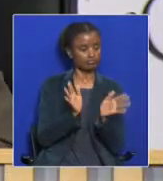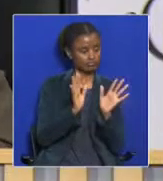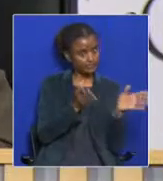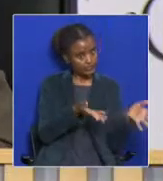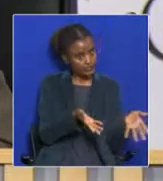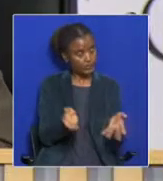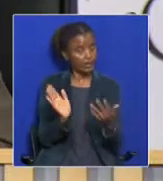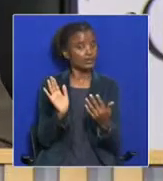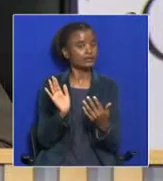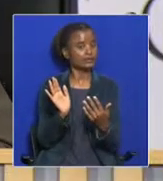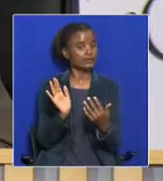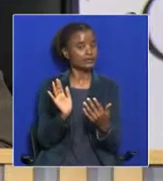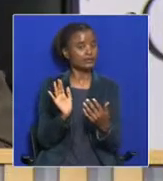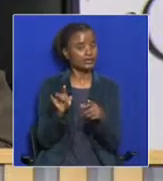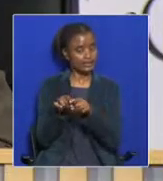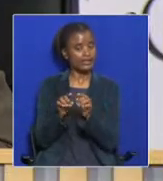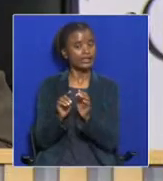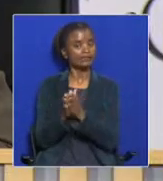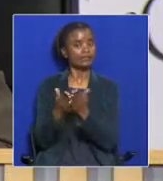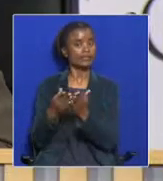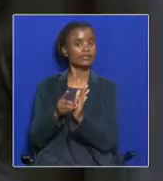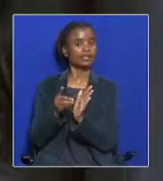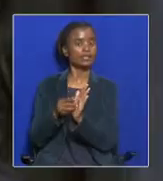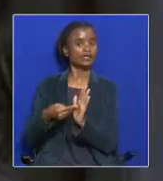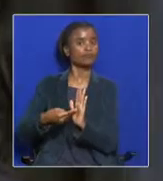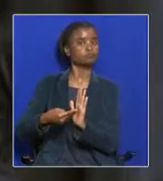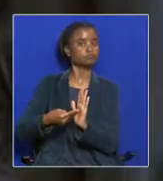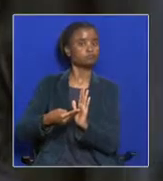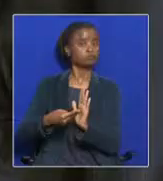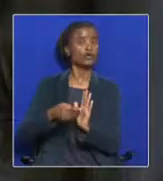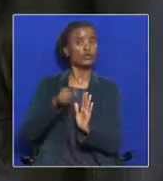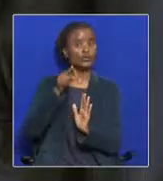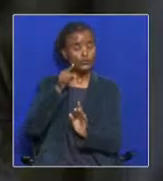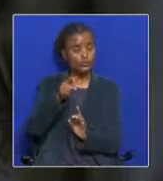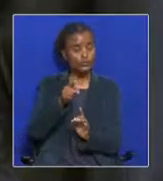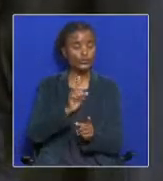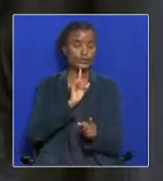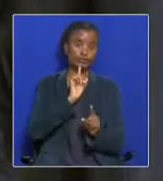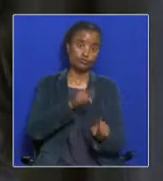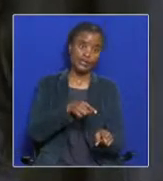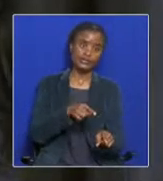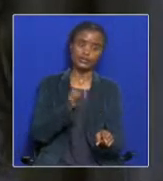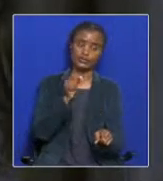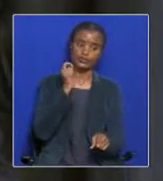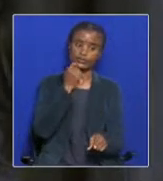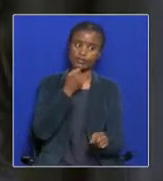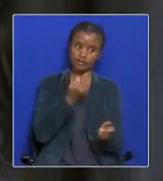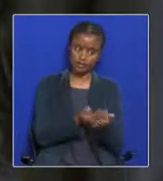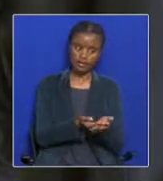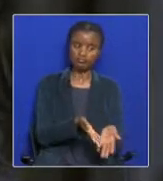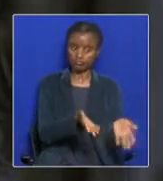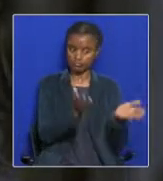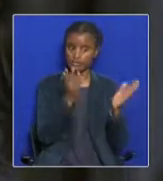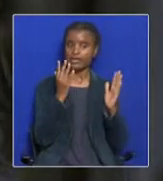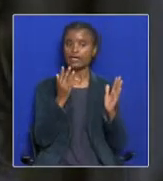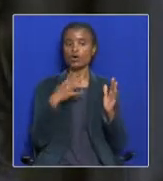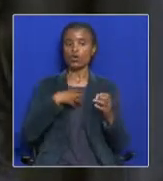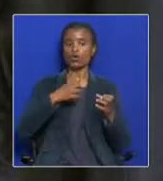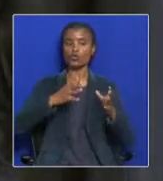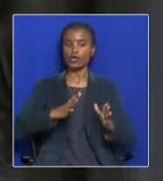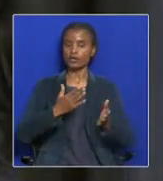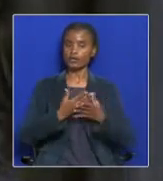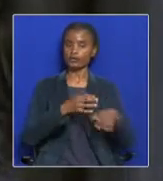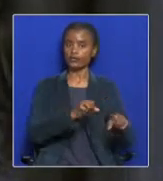you instructed or you cleared it for release. So that act, the opposite of the instruction